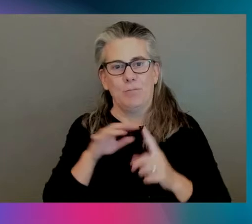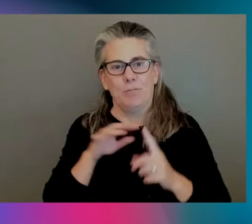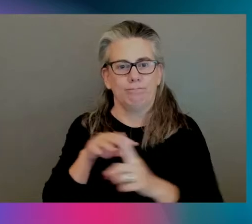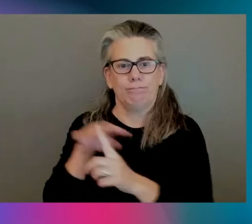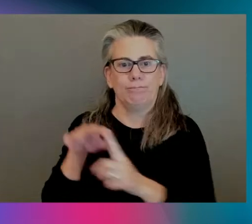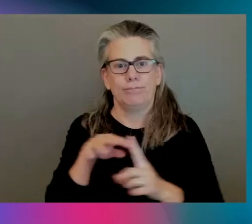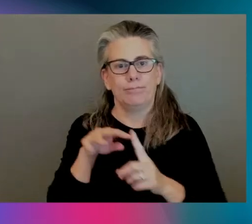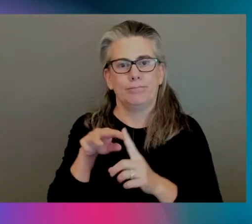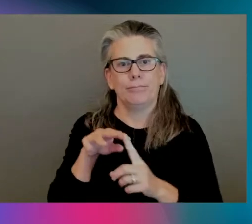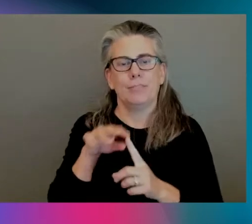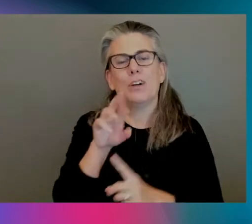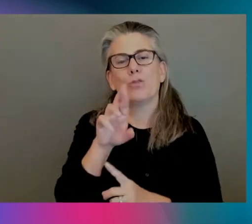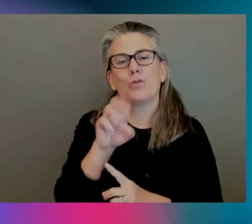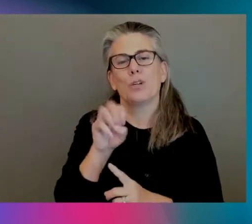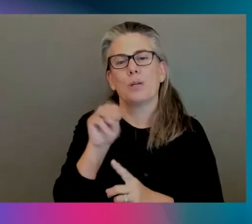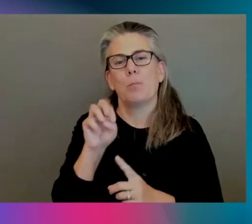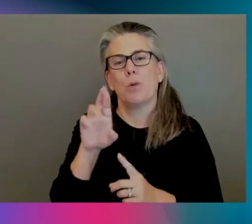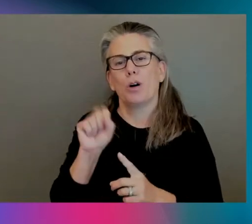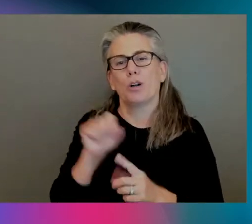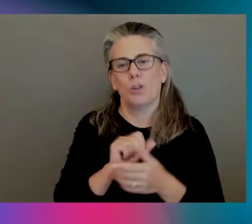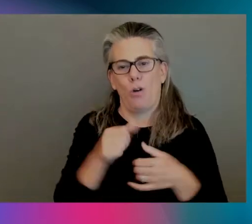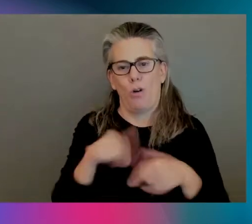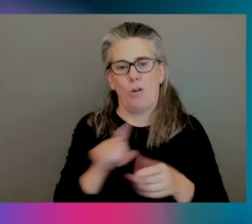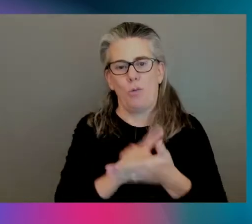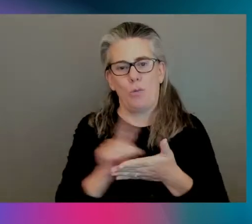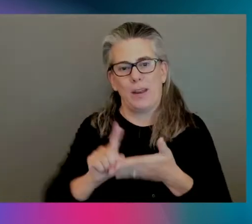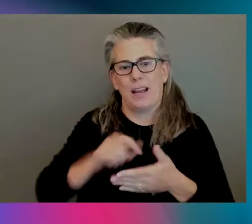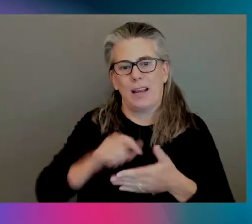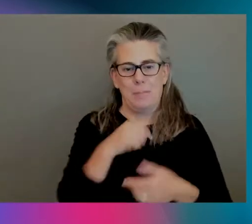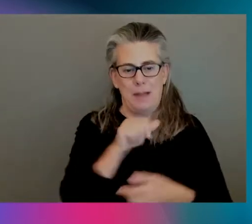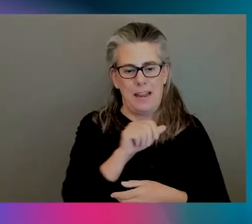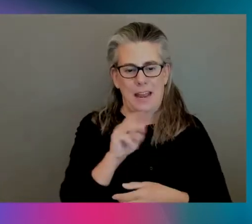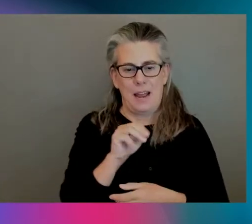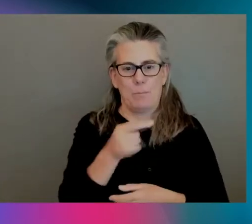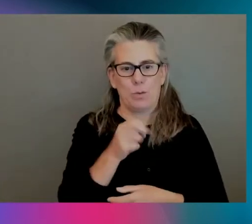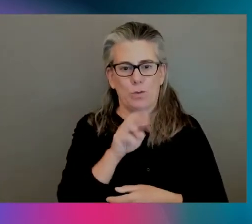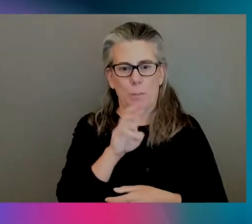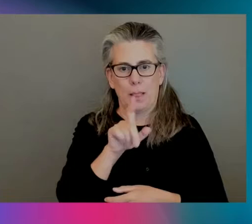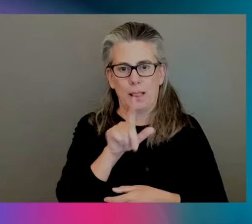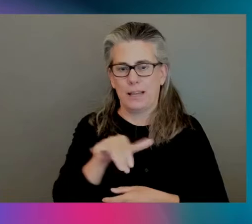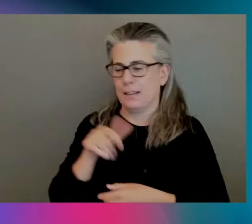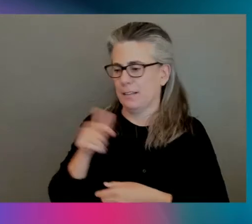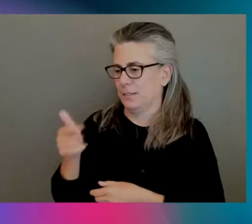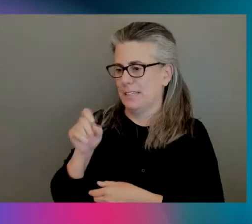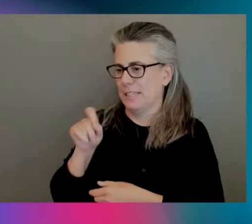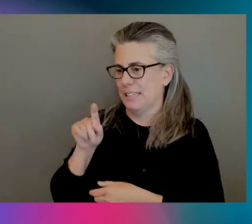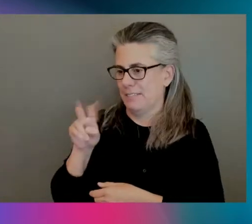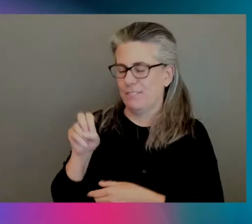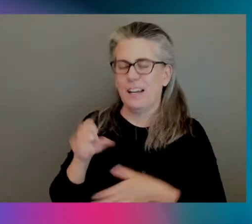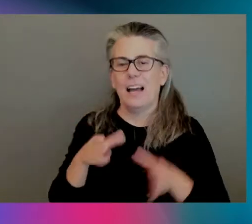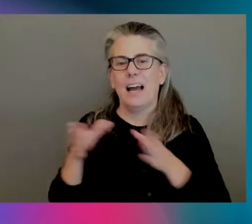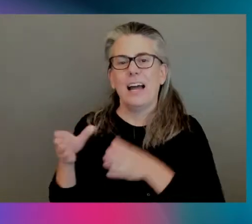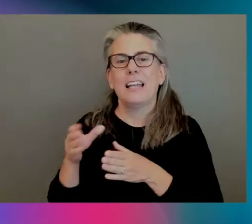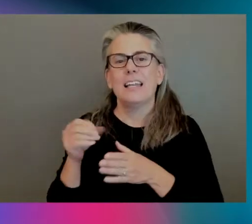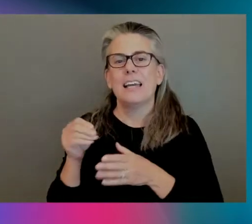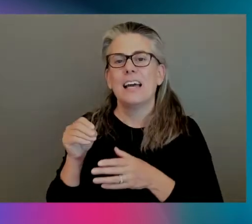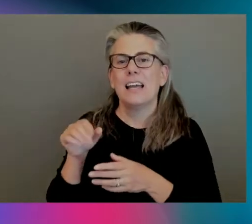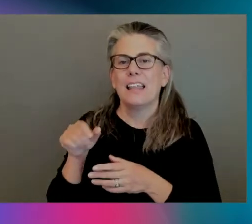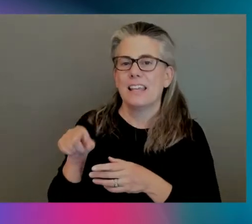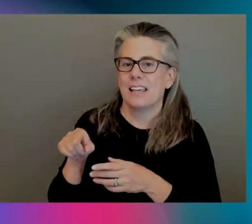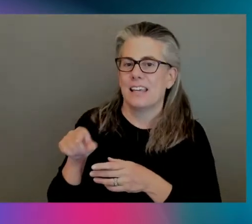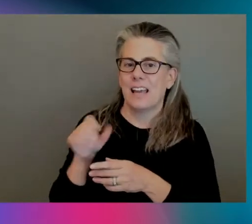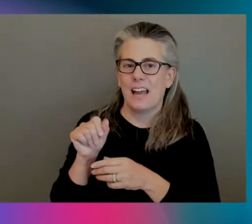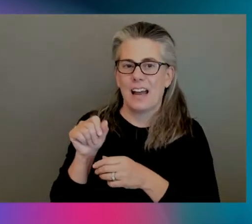Am Grabelny. I'm joined by Steve Roberts. Steve Roberts, the developer advocate for .NET and PowerShell. Don't you forget it. I